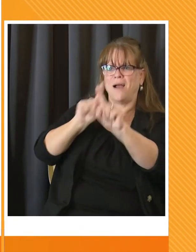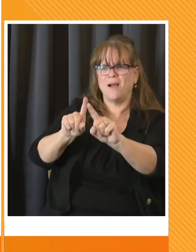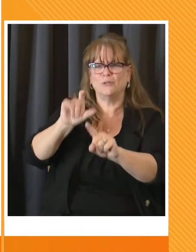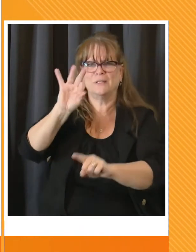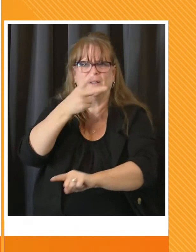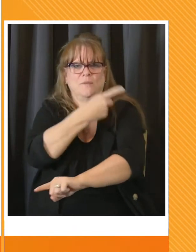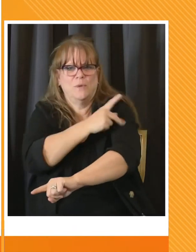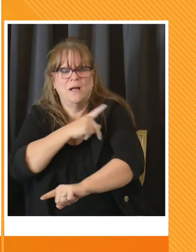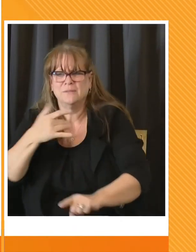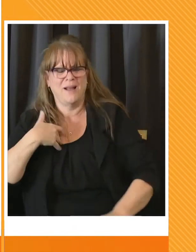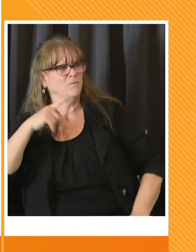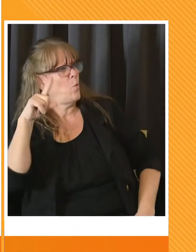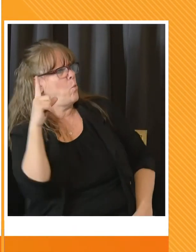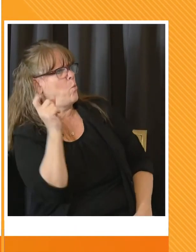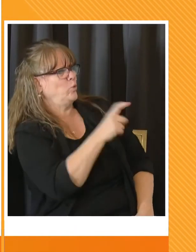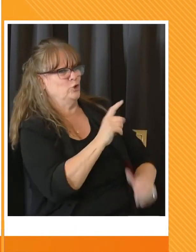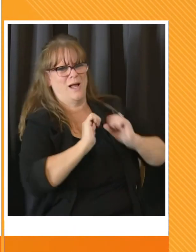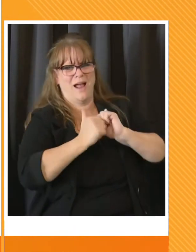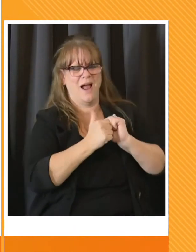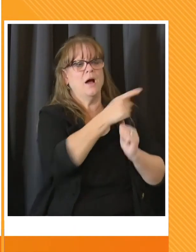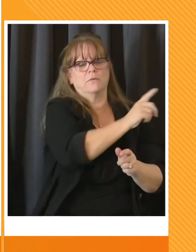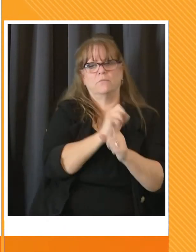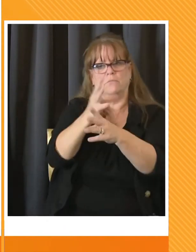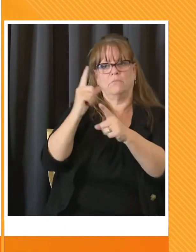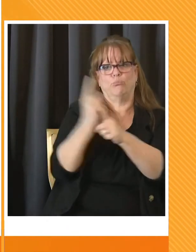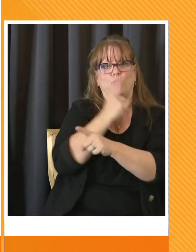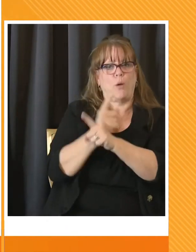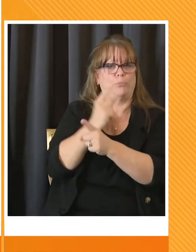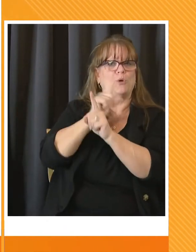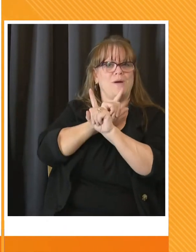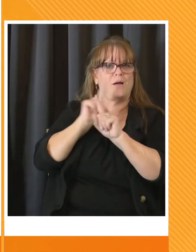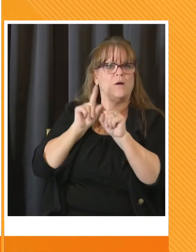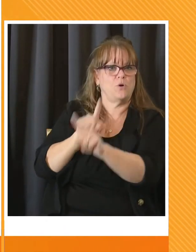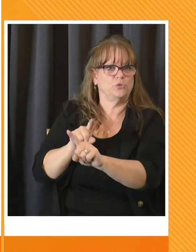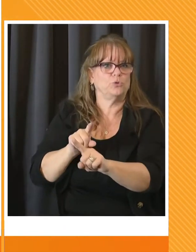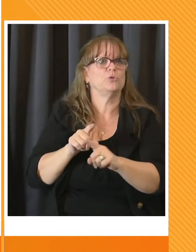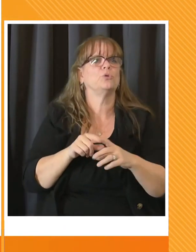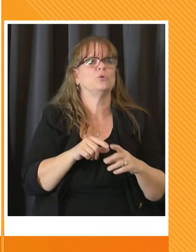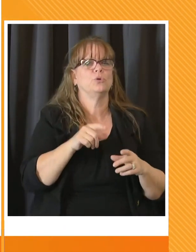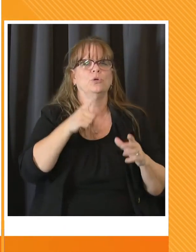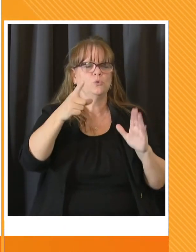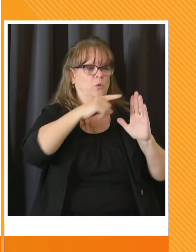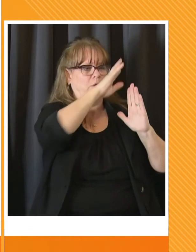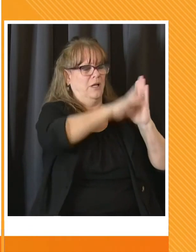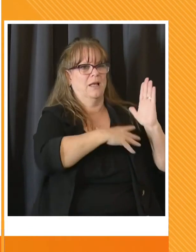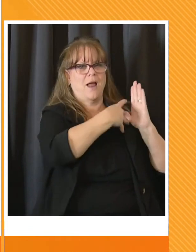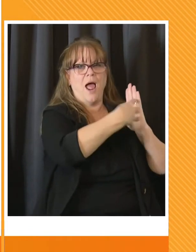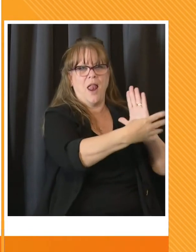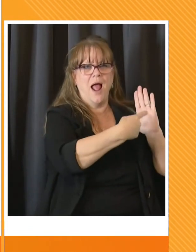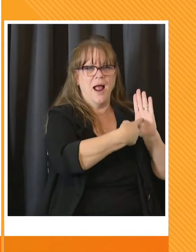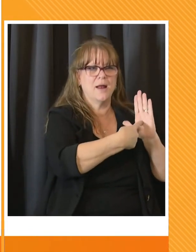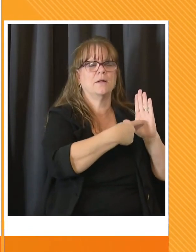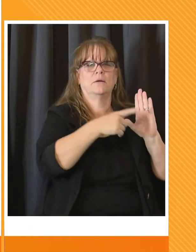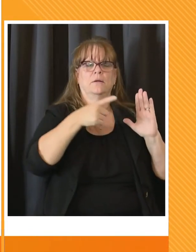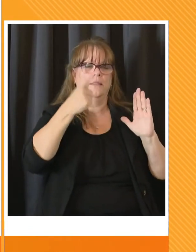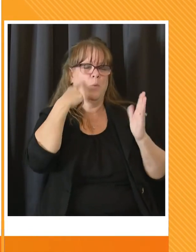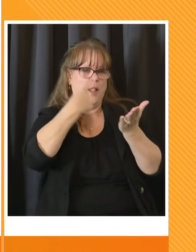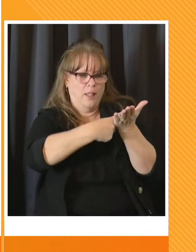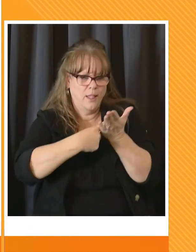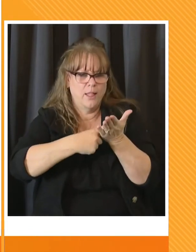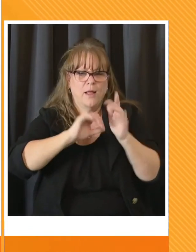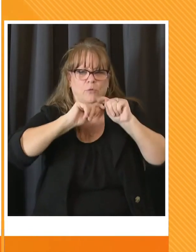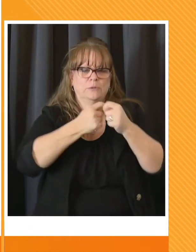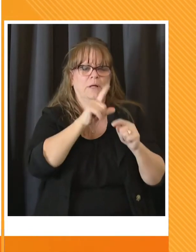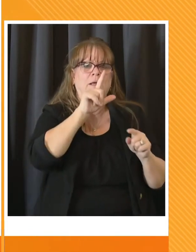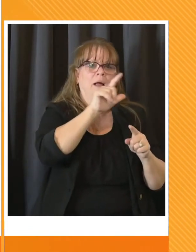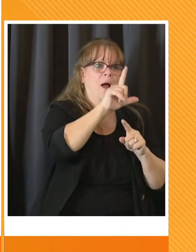vaccine teams. Those local COVID vaccine teams are starting their steps to identify priorities and the implementation